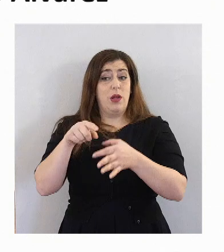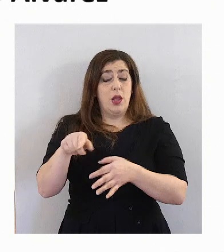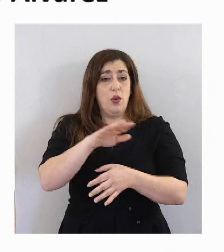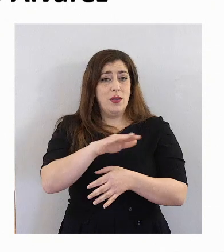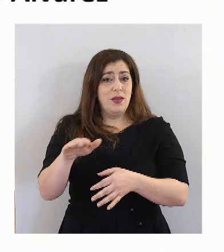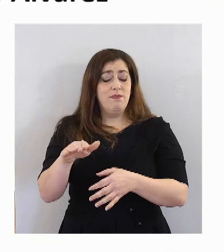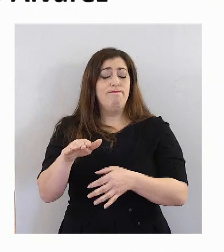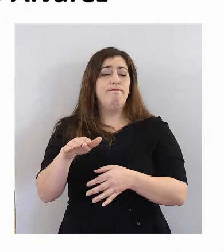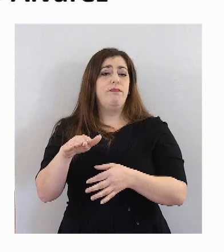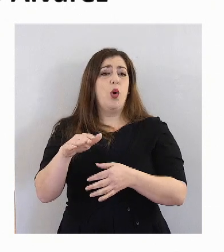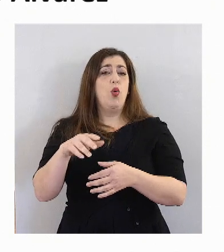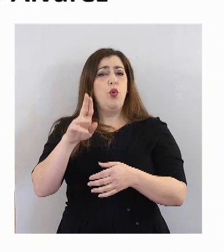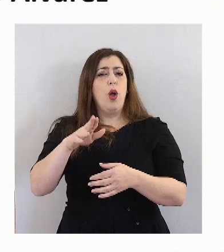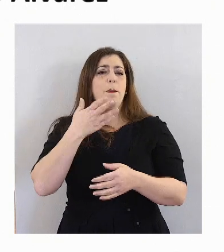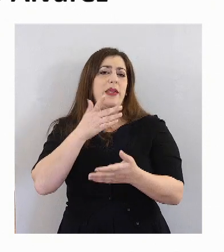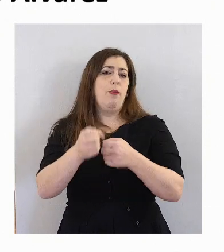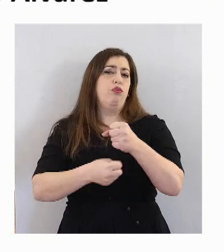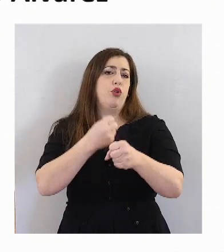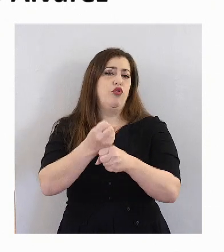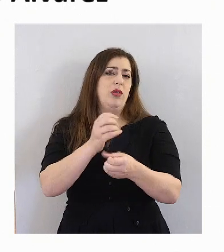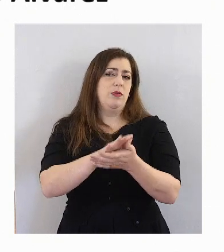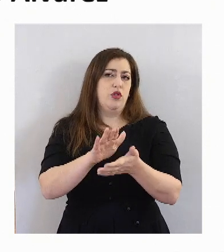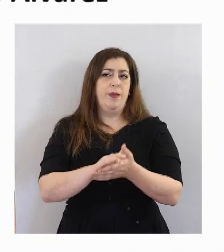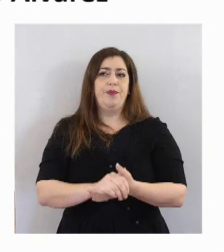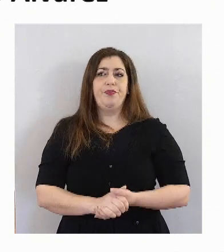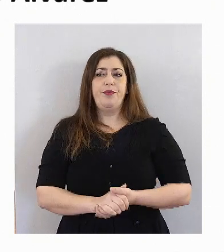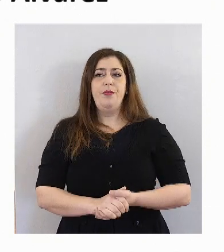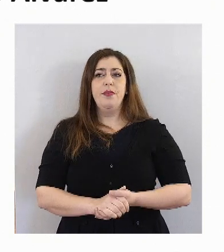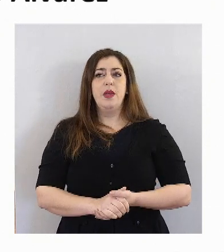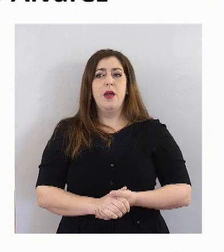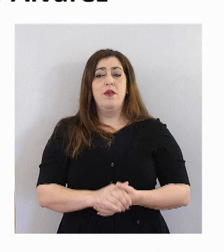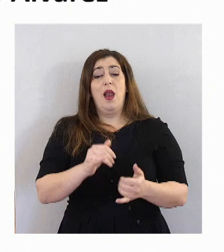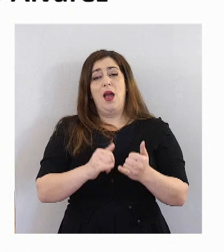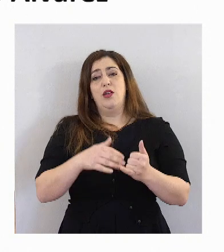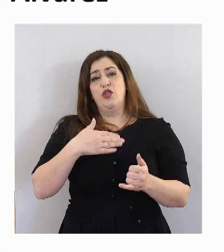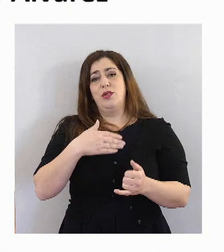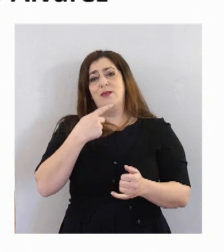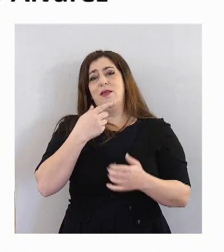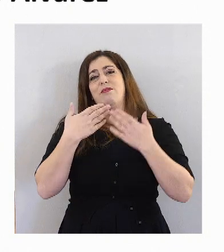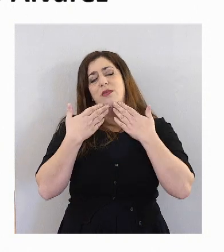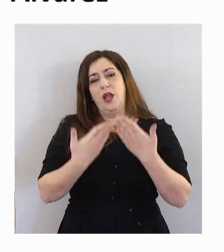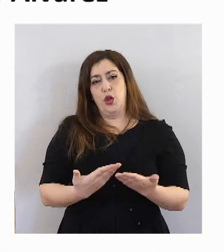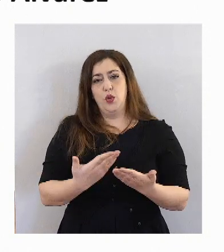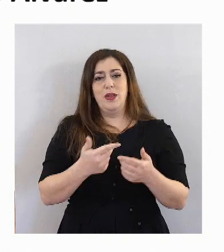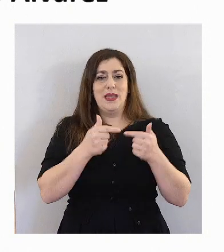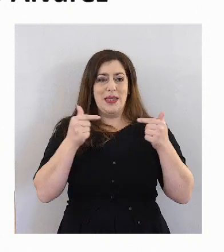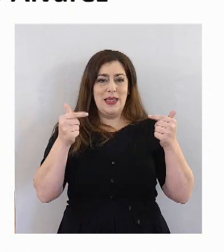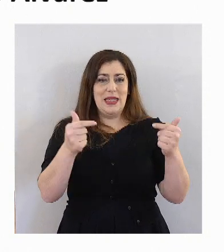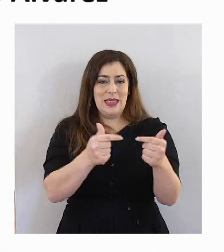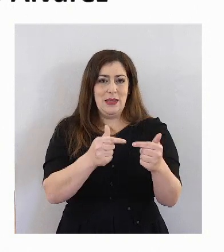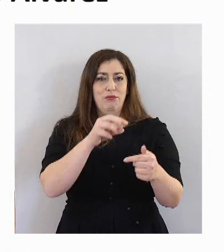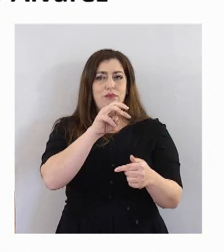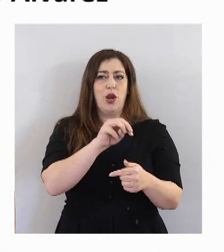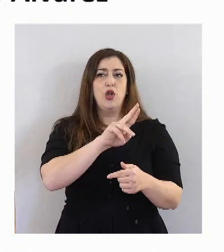Just to end with a particular thank you. Some of these people have been mentioned already, Maroni and Aaron on behalf of the Human Rights